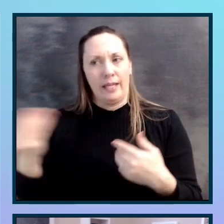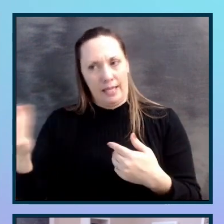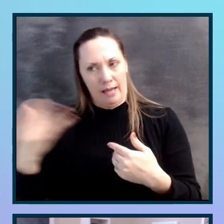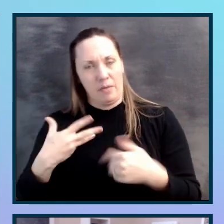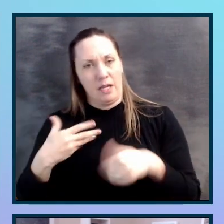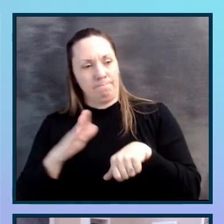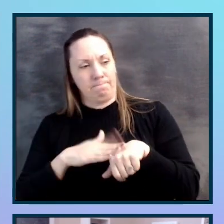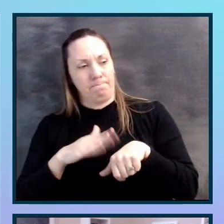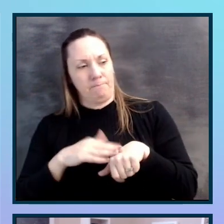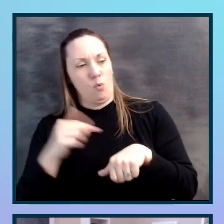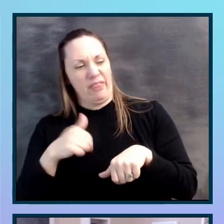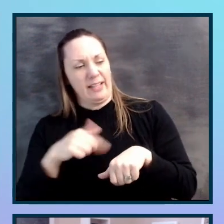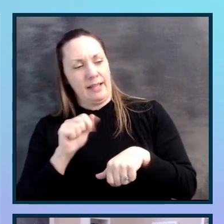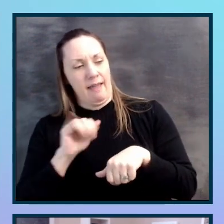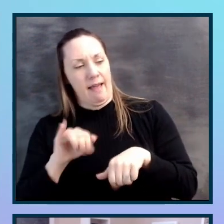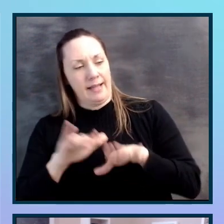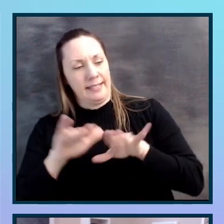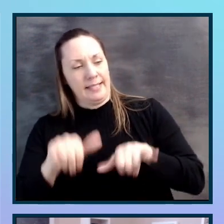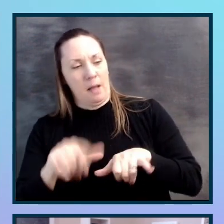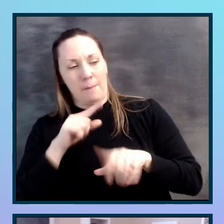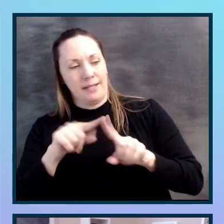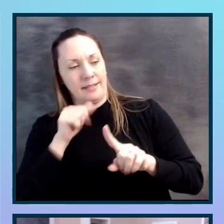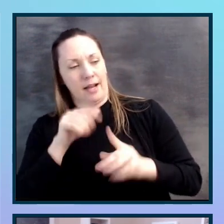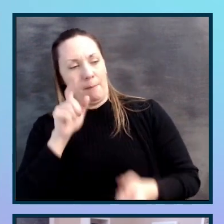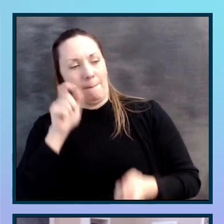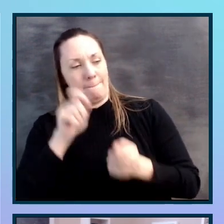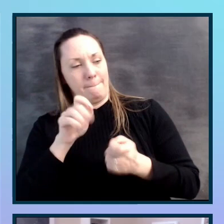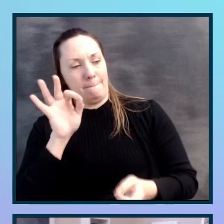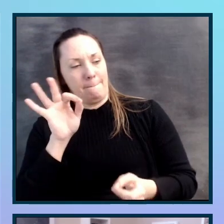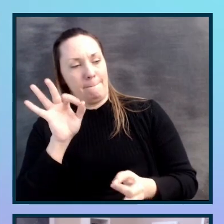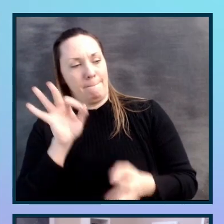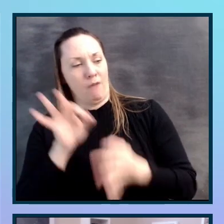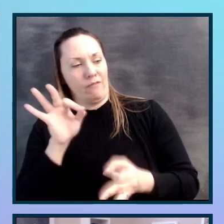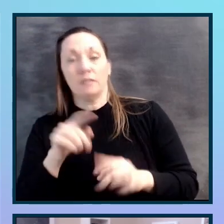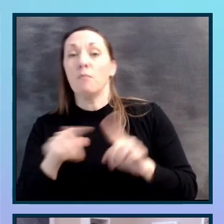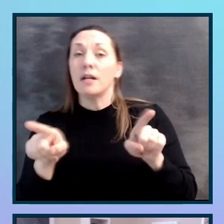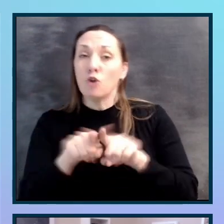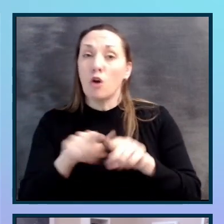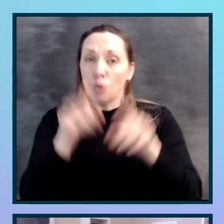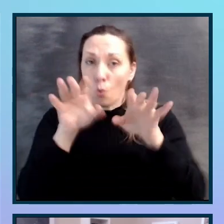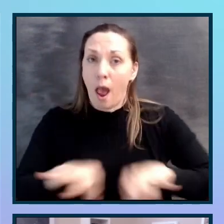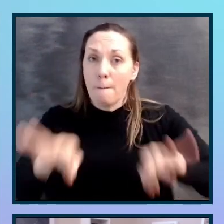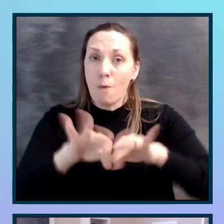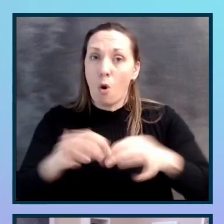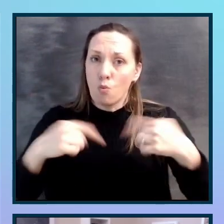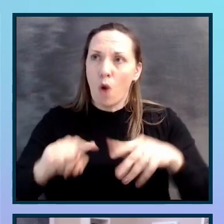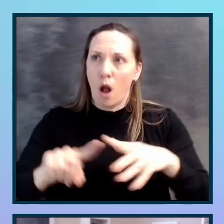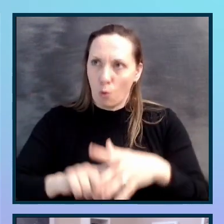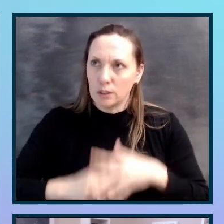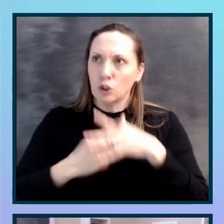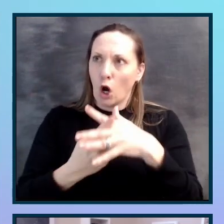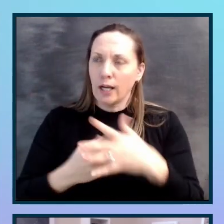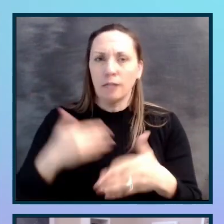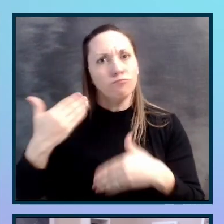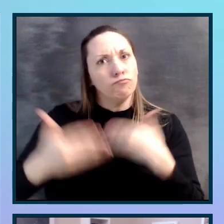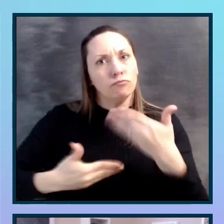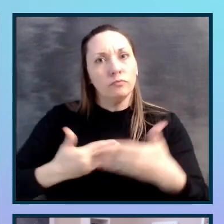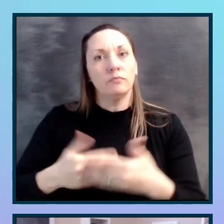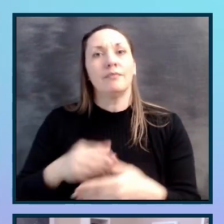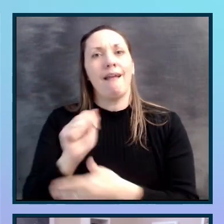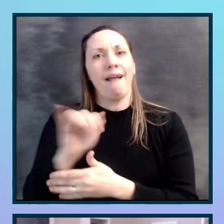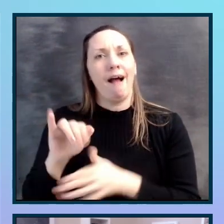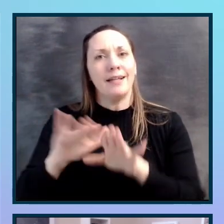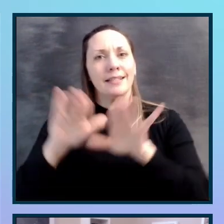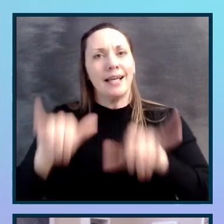about, well, this is an AI system and it's not going to be perfect. It is also important when we are implementing these AI systems to make